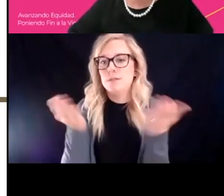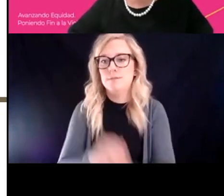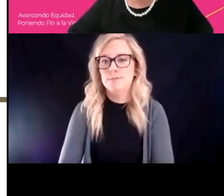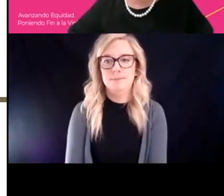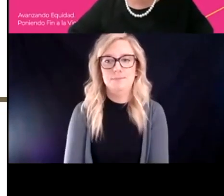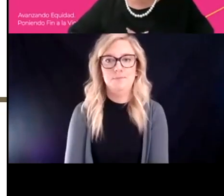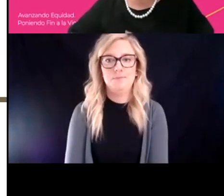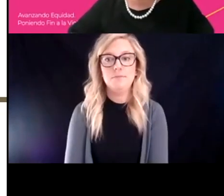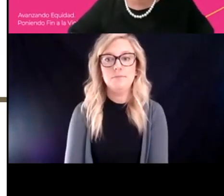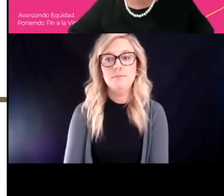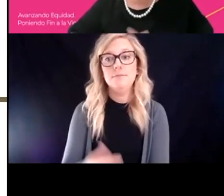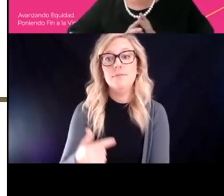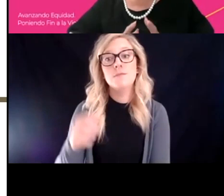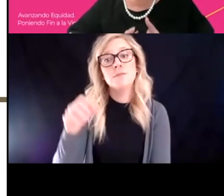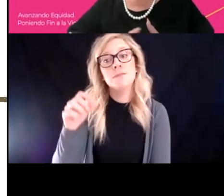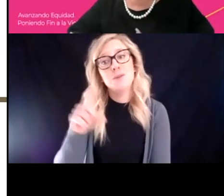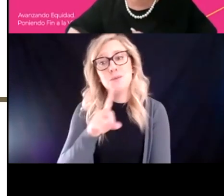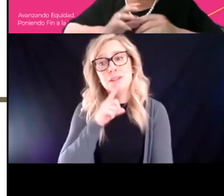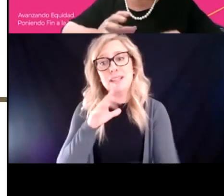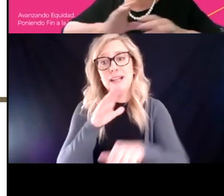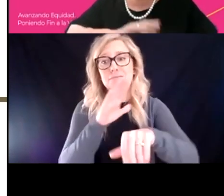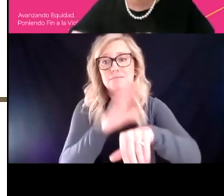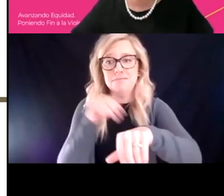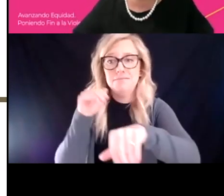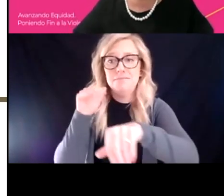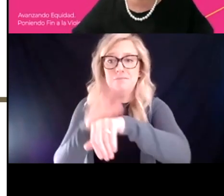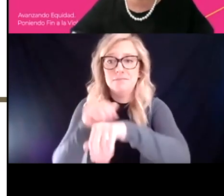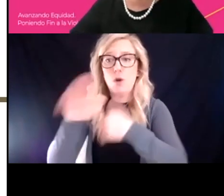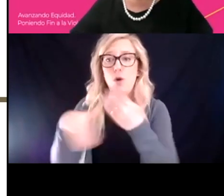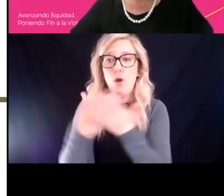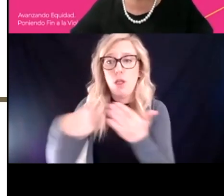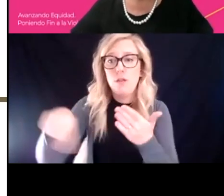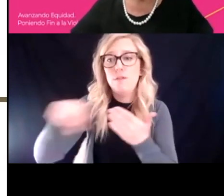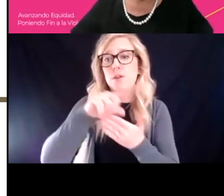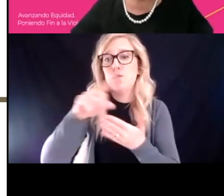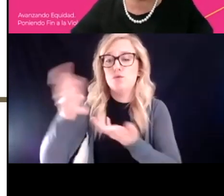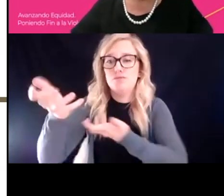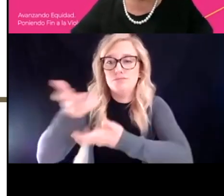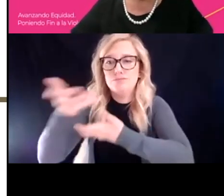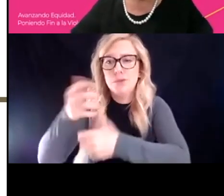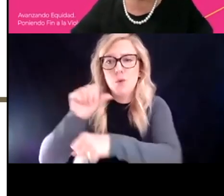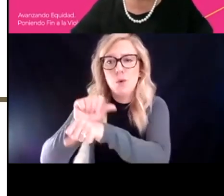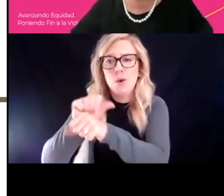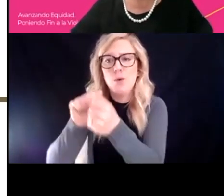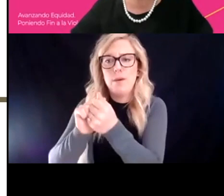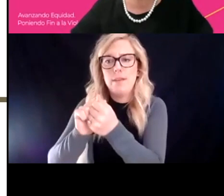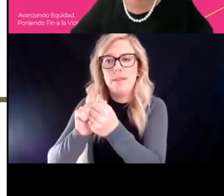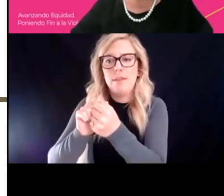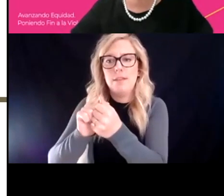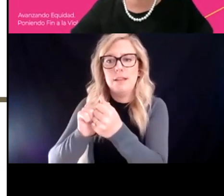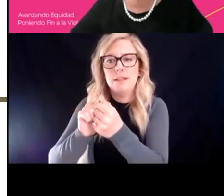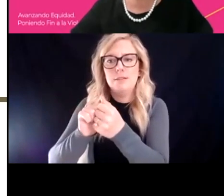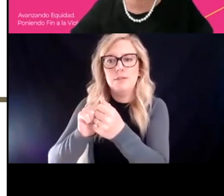So I call on all of you to work with ICE or also to work with, I'm sorry,